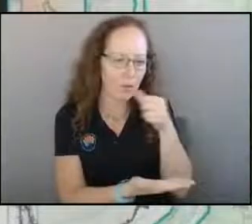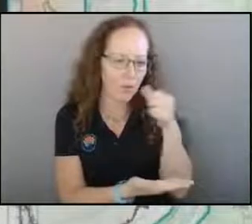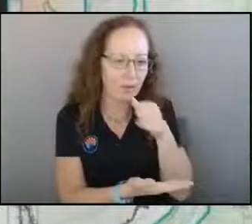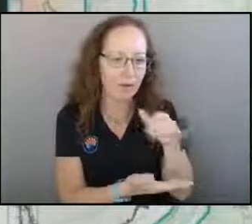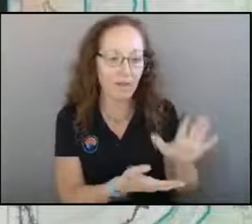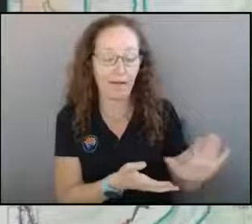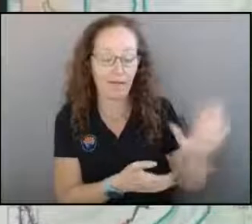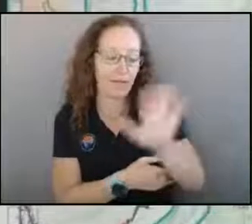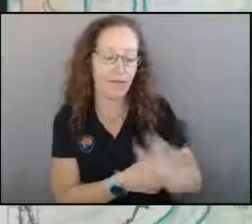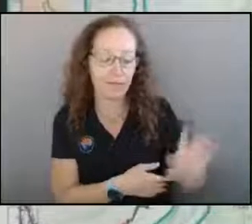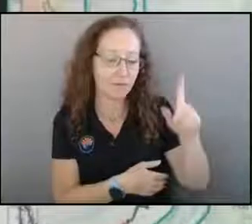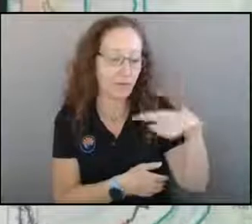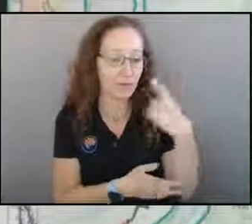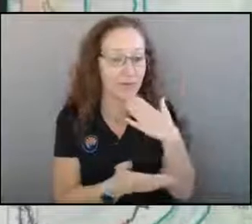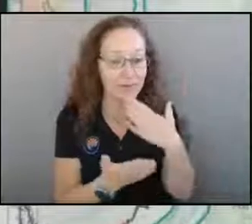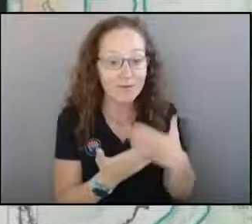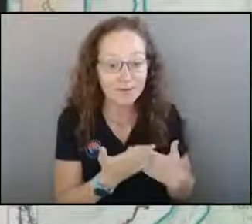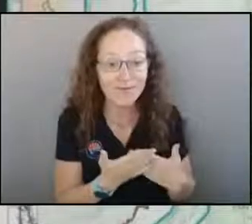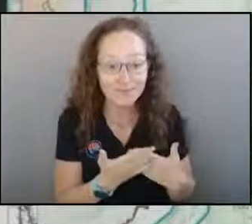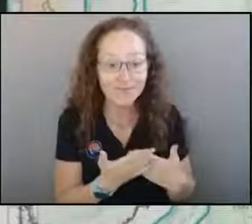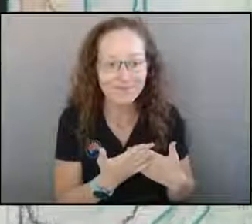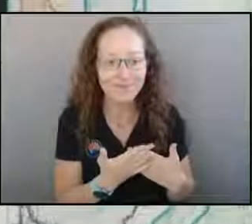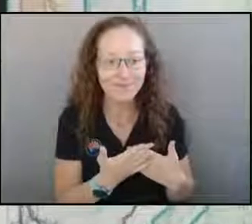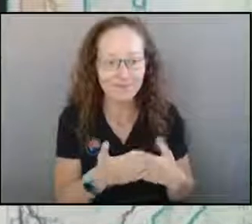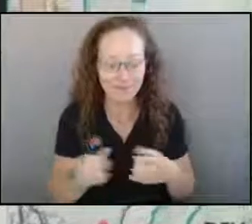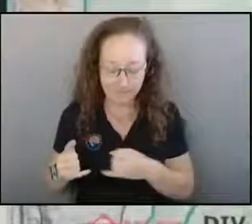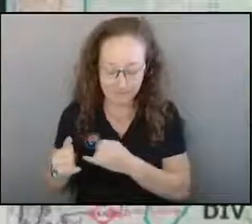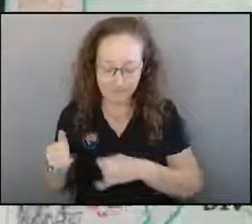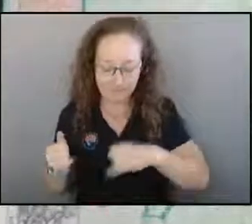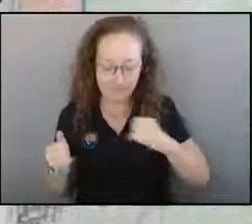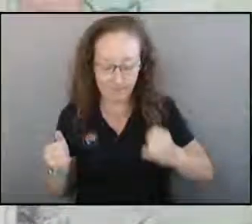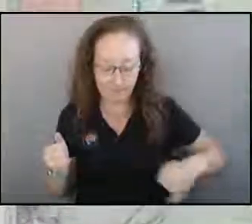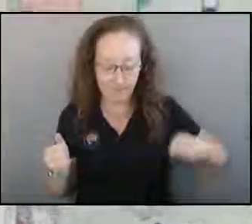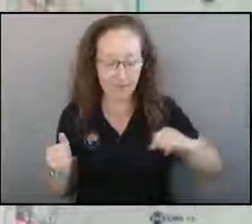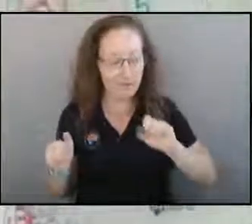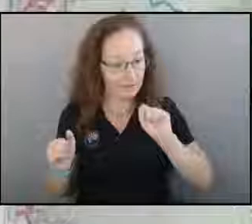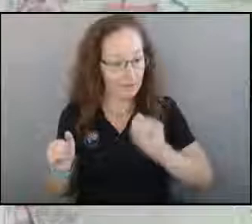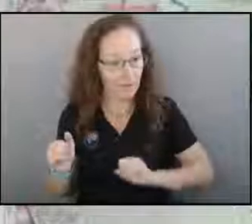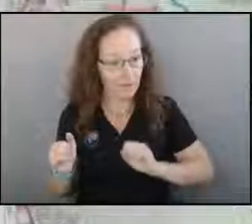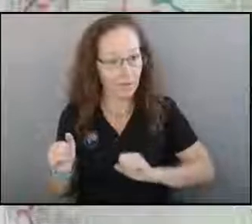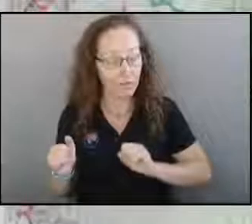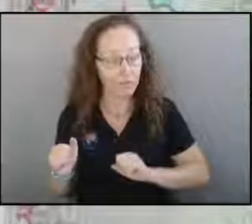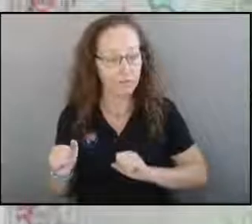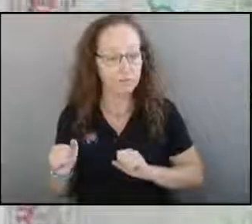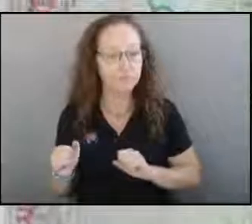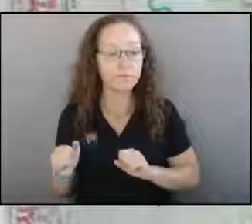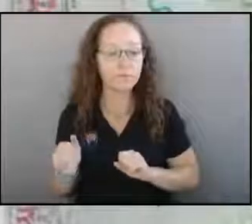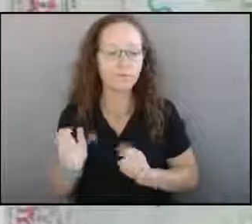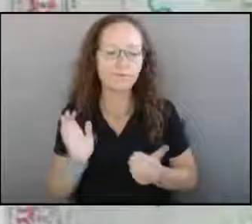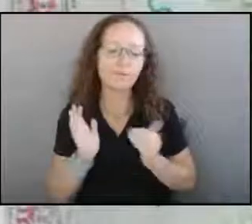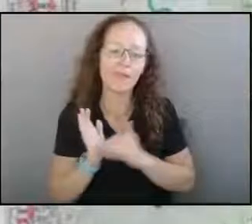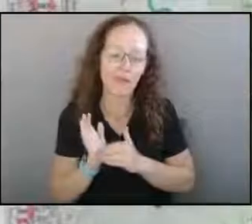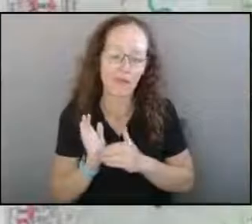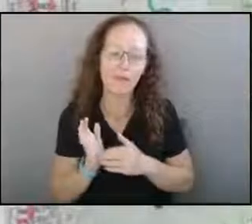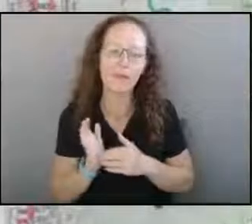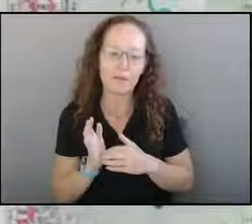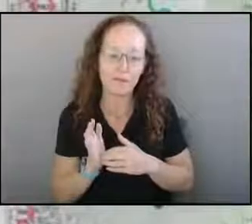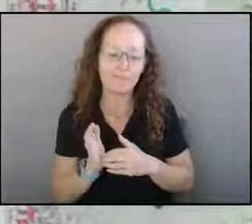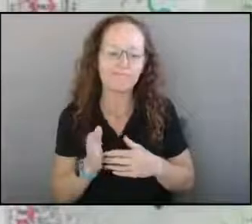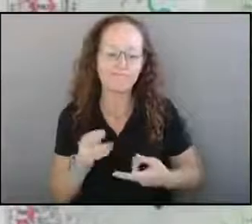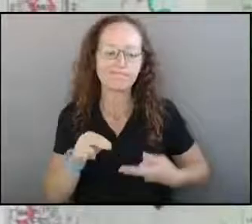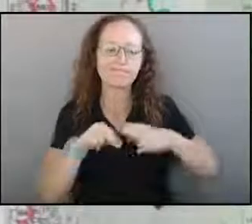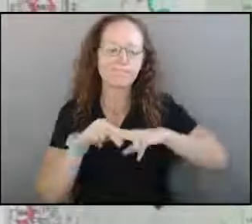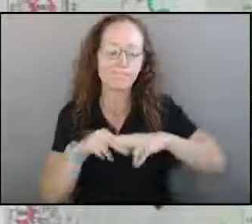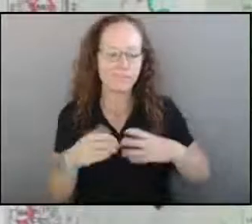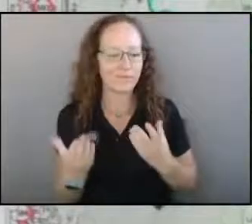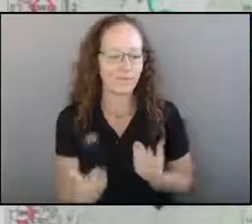good. Working down onto the southern flank of the fire, again, that benefited from the moisture as well.